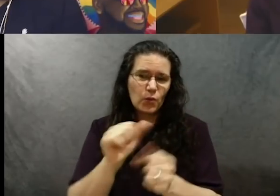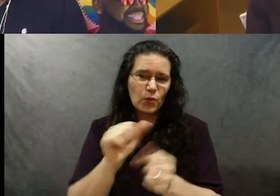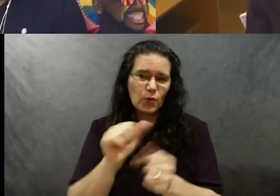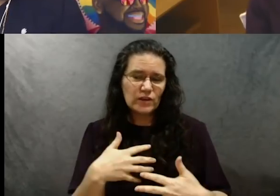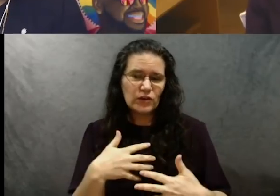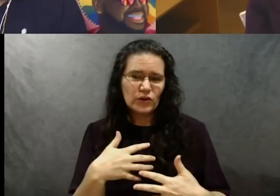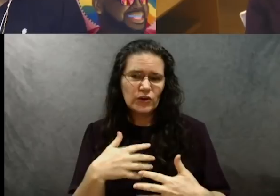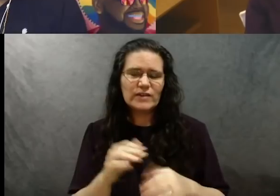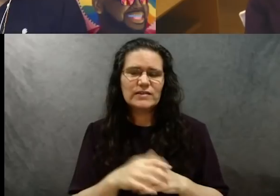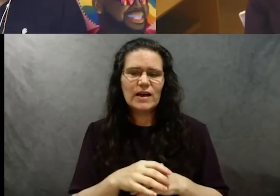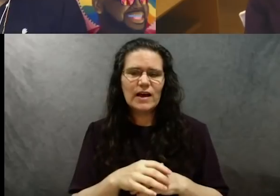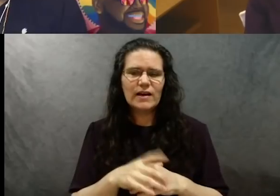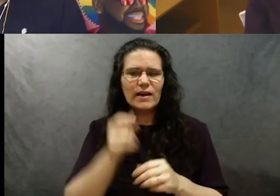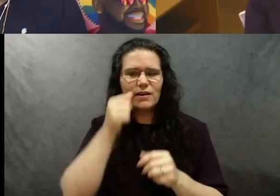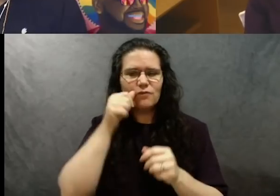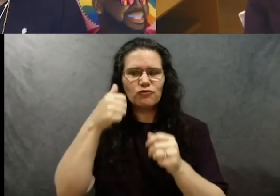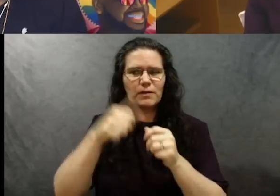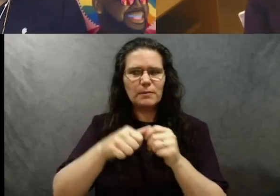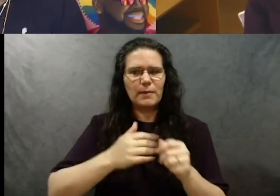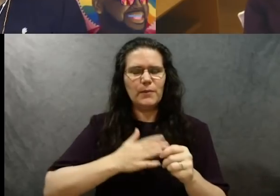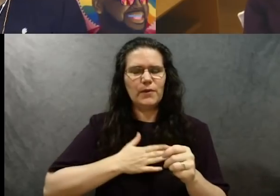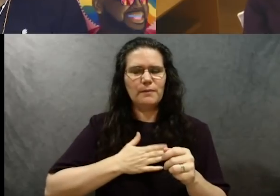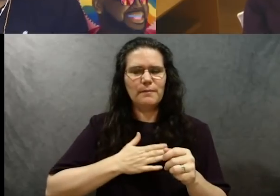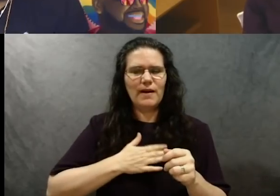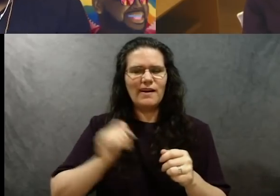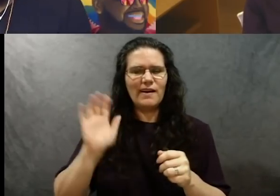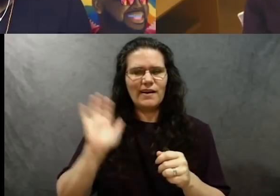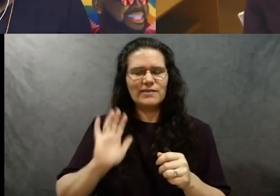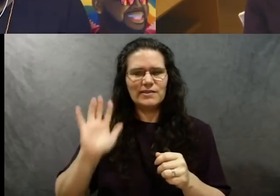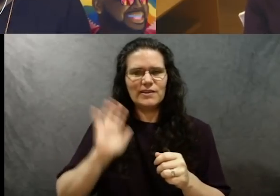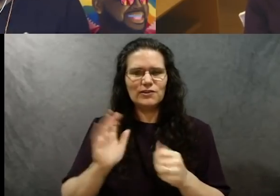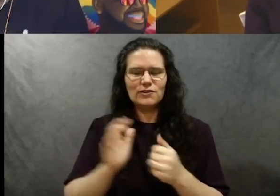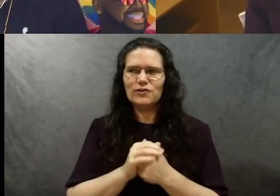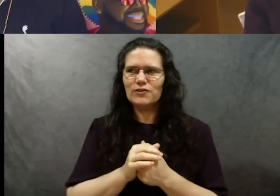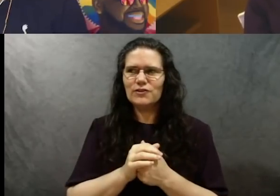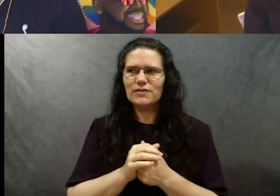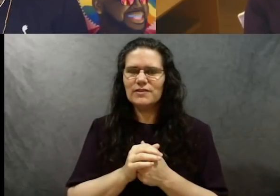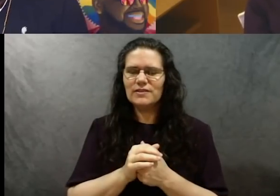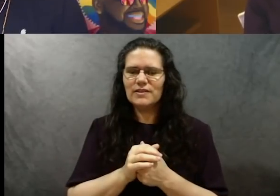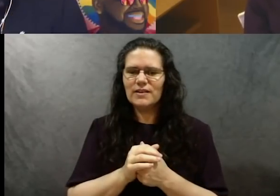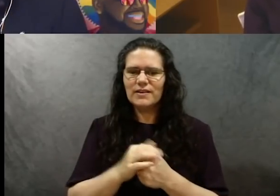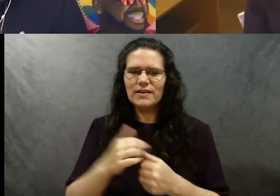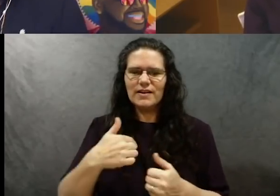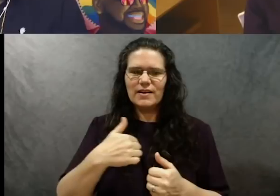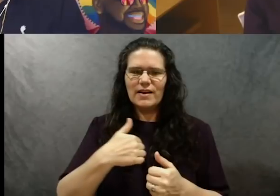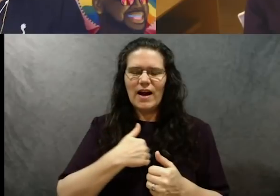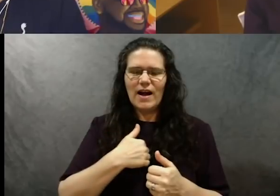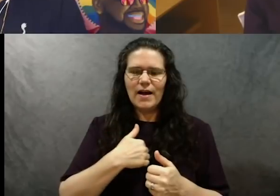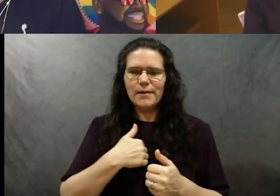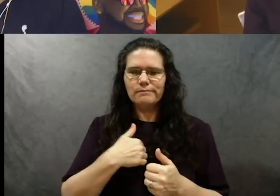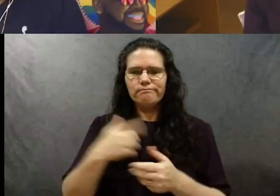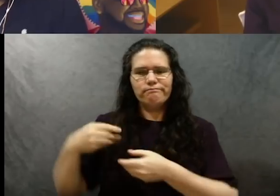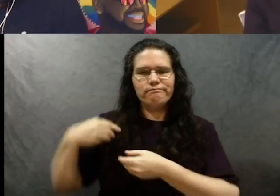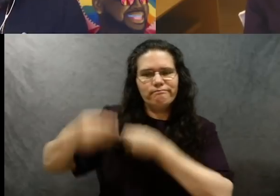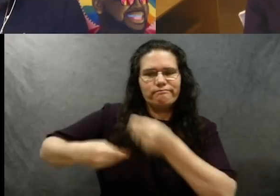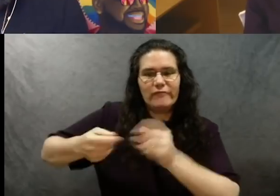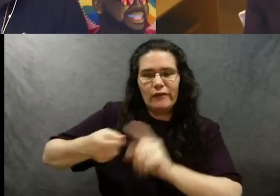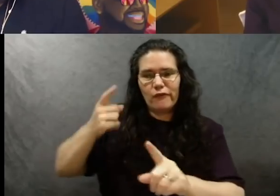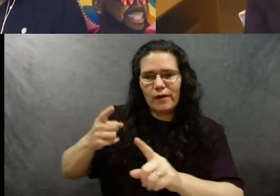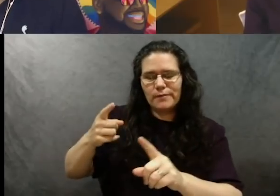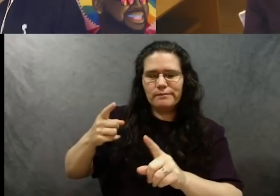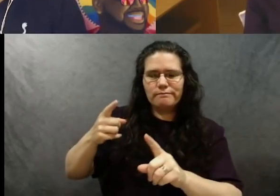ancestors. Mm. You know, as someone who is descendant from Africans and